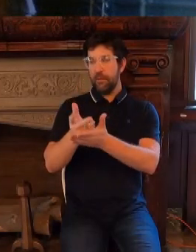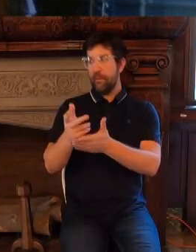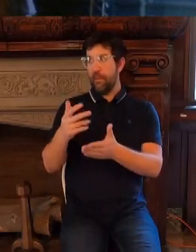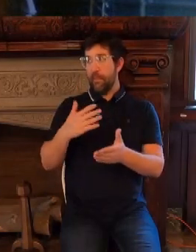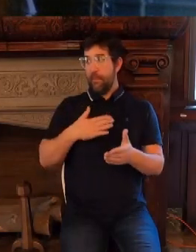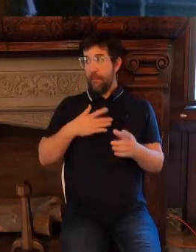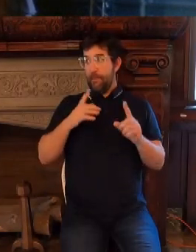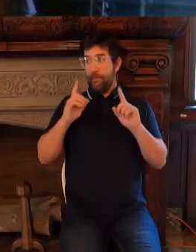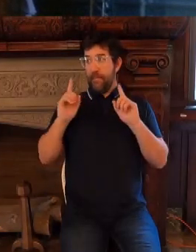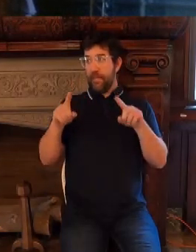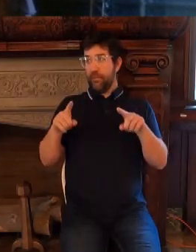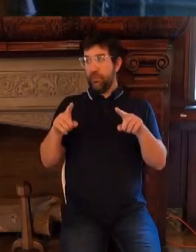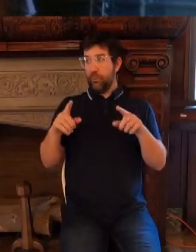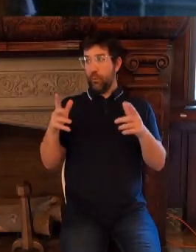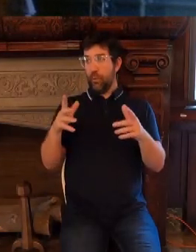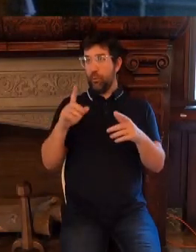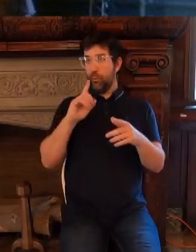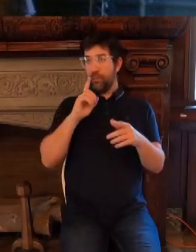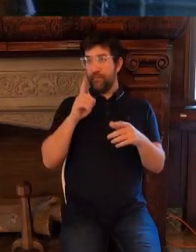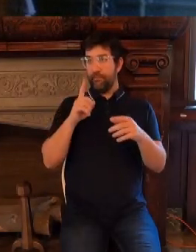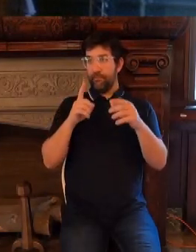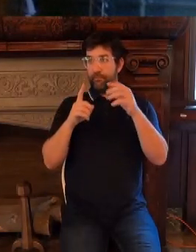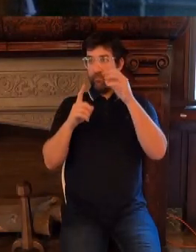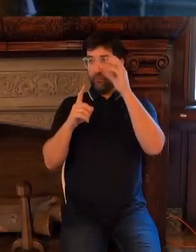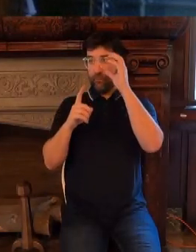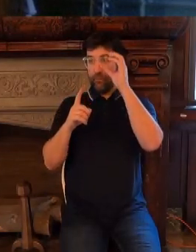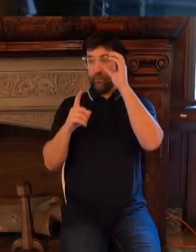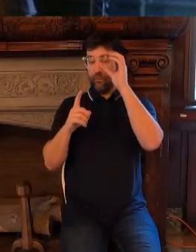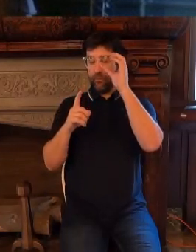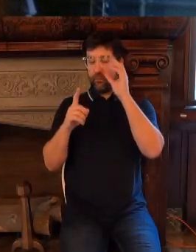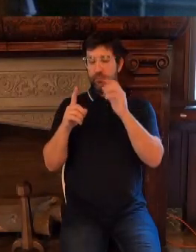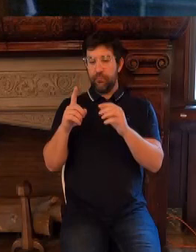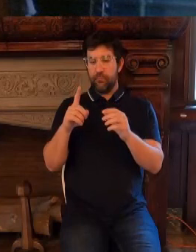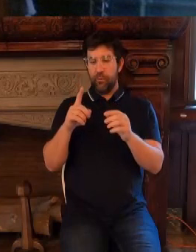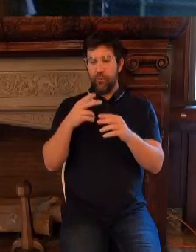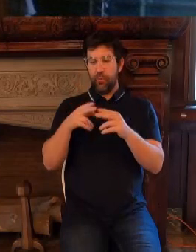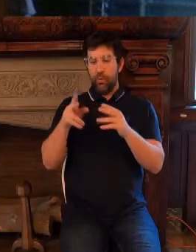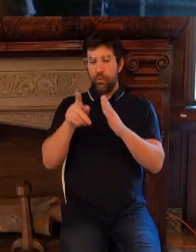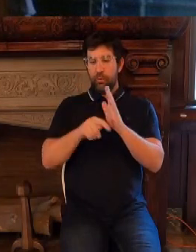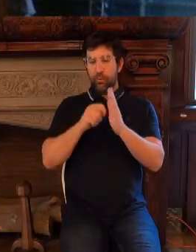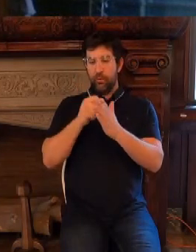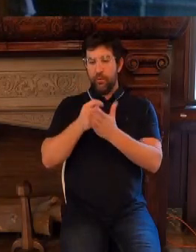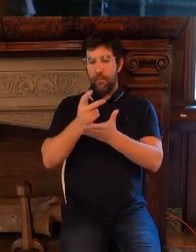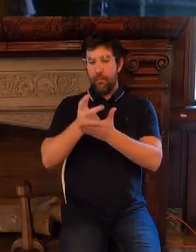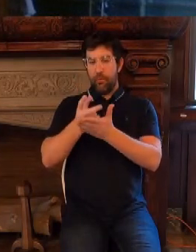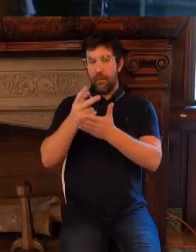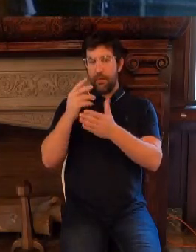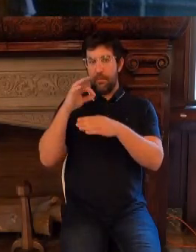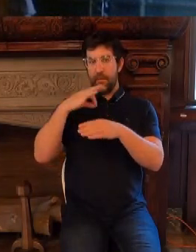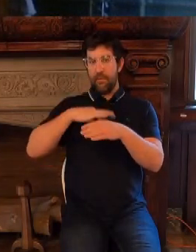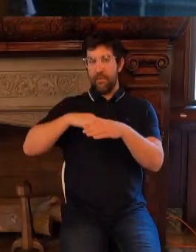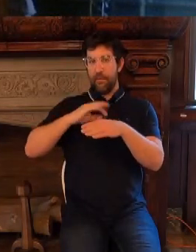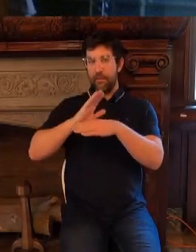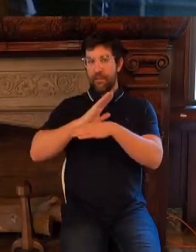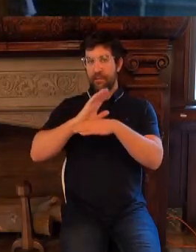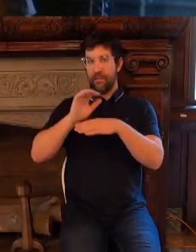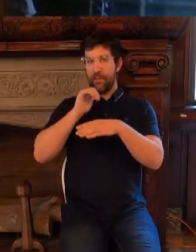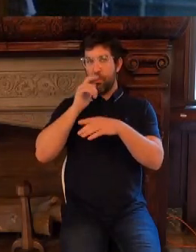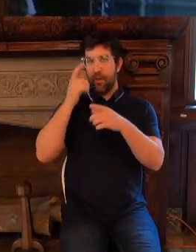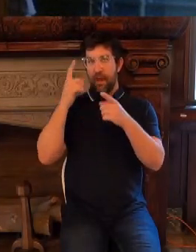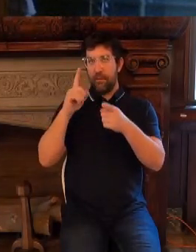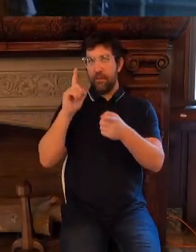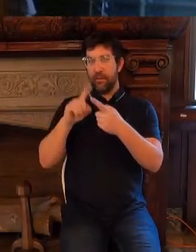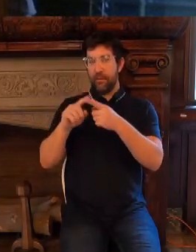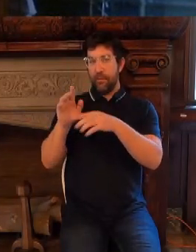My answer would be that, by and large, loading zones, like short-term parking to benefit businesses, generally don't occur until the business makes